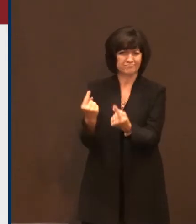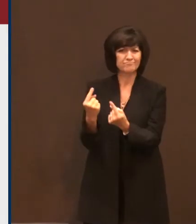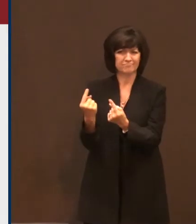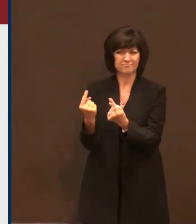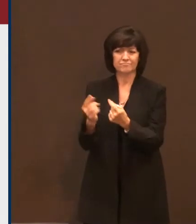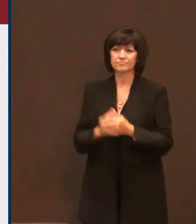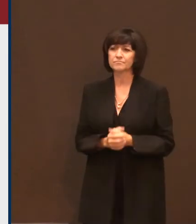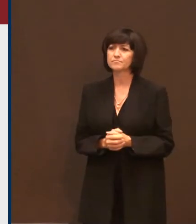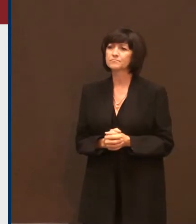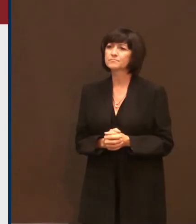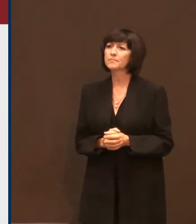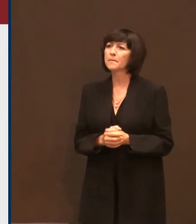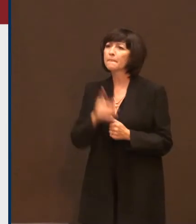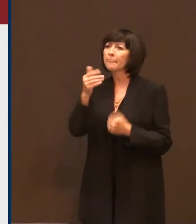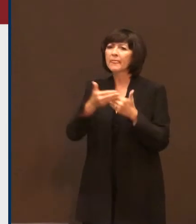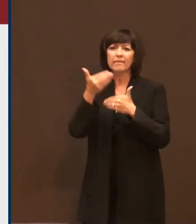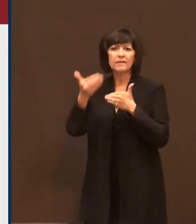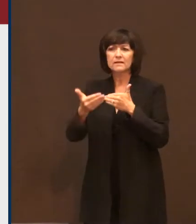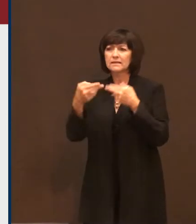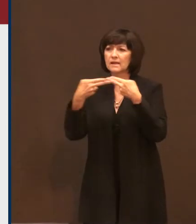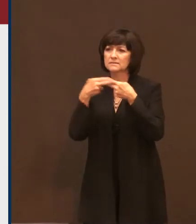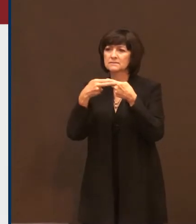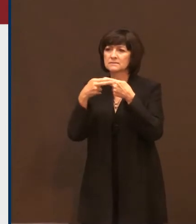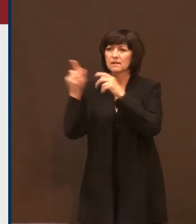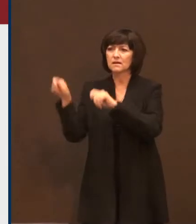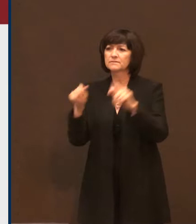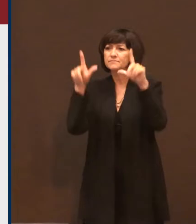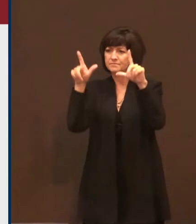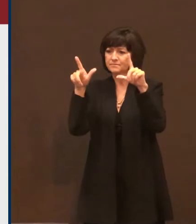slide, we have,